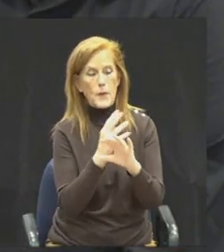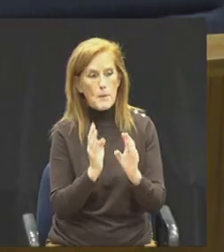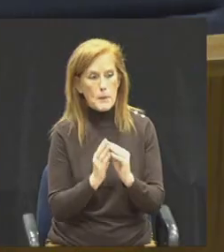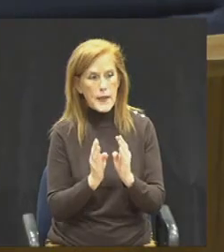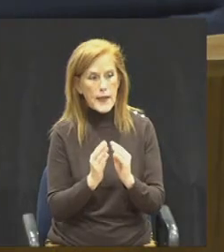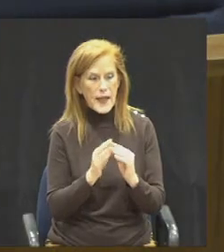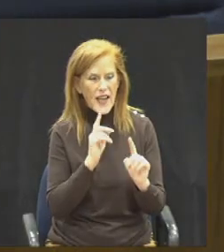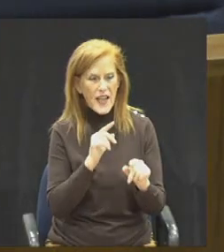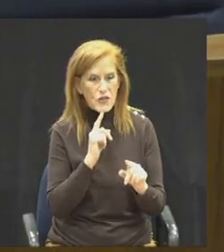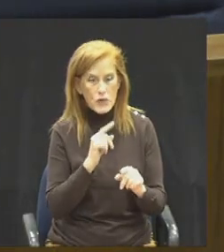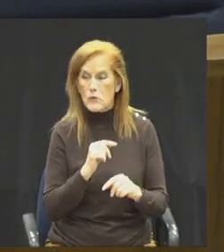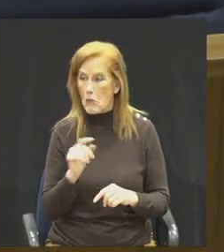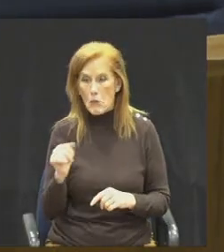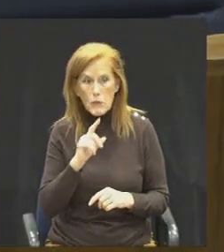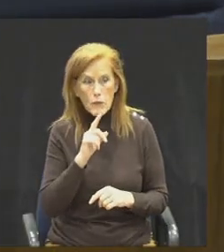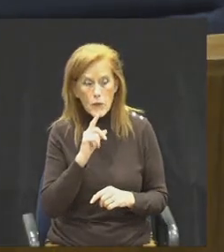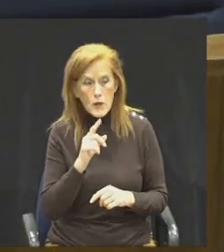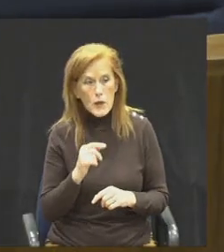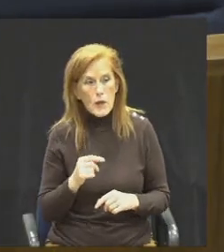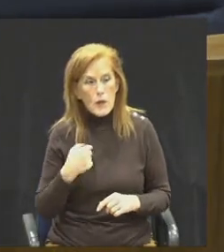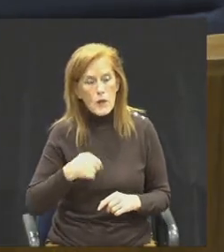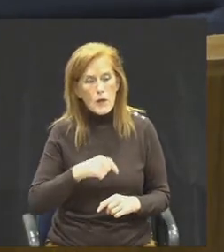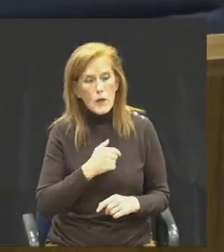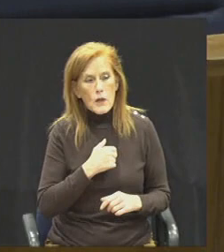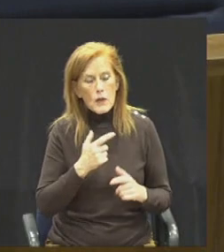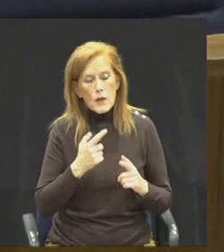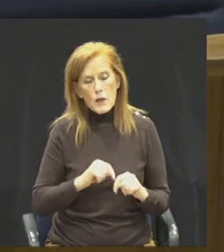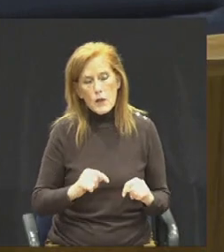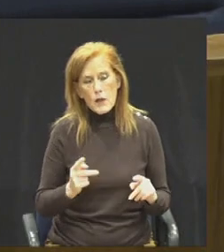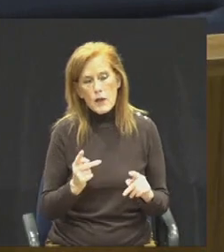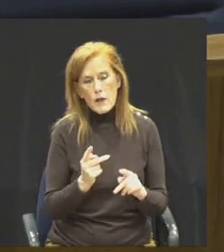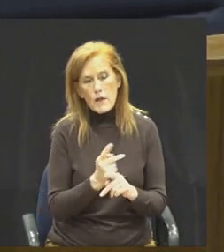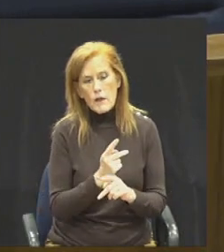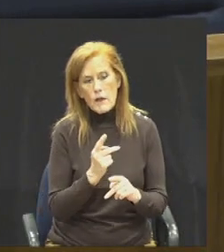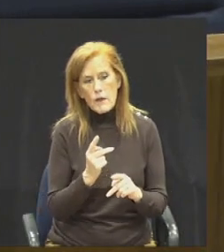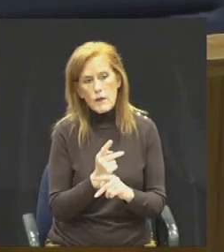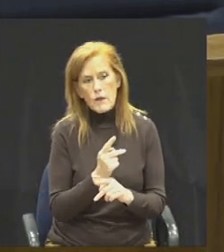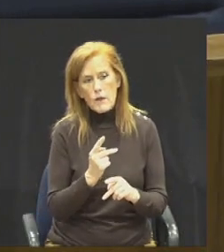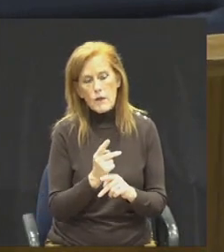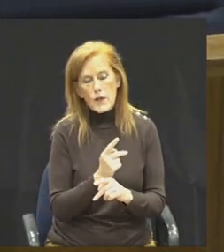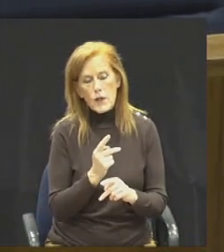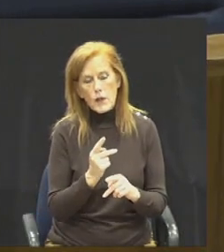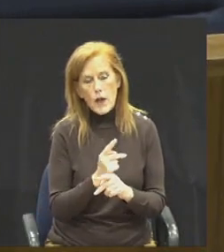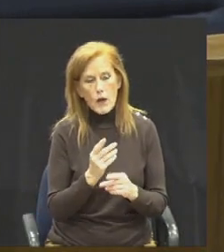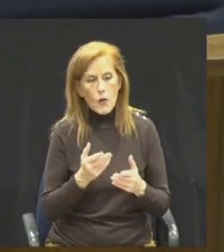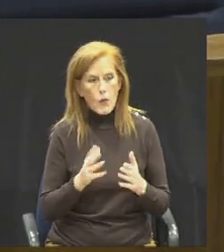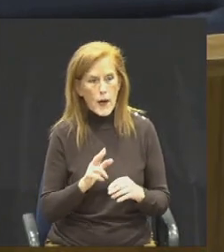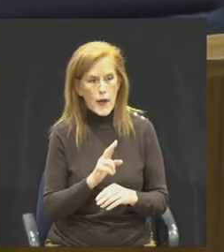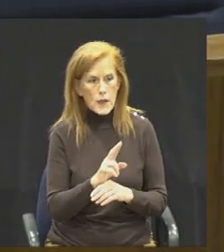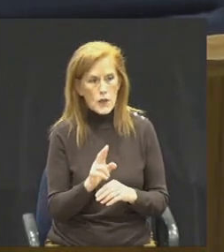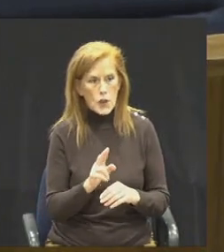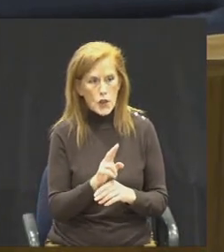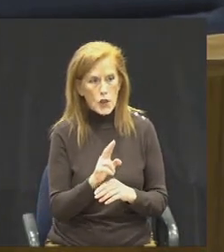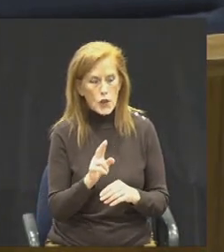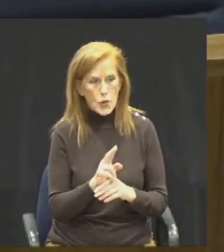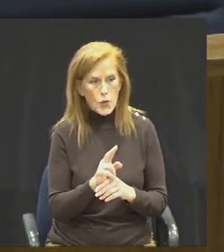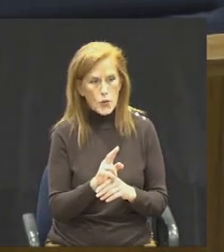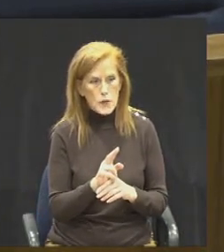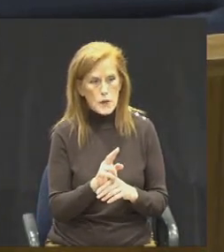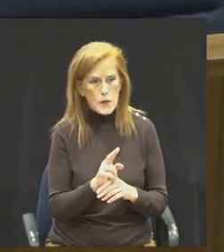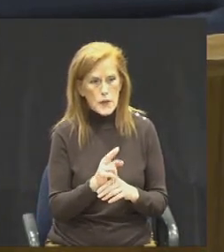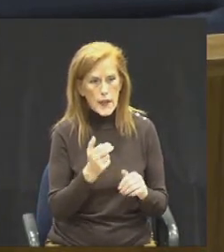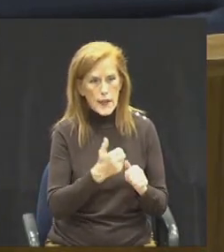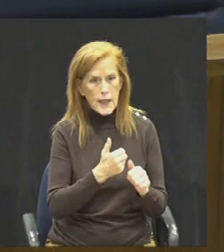I think this is, we've been trying to figure out how to use our collective position in this